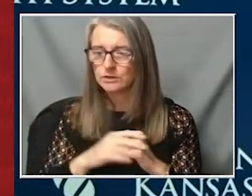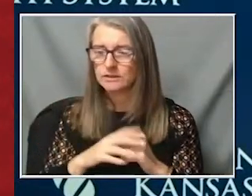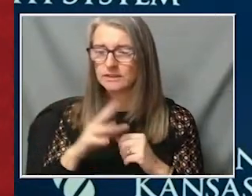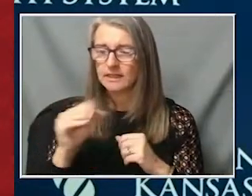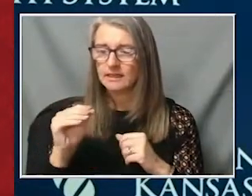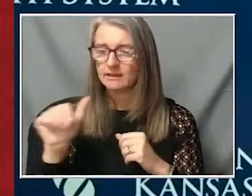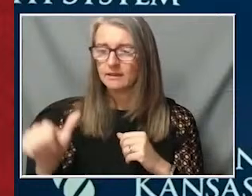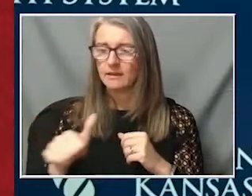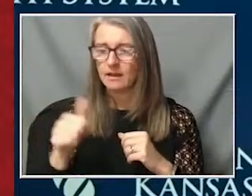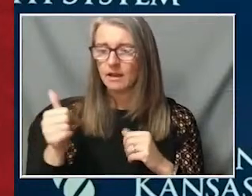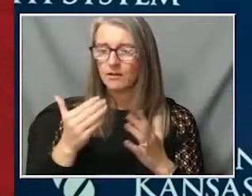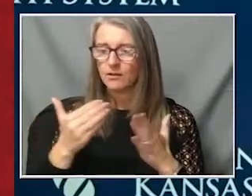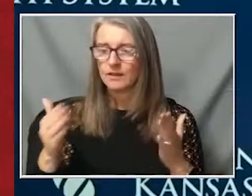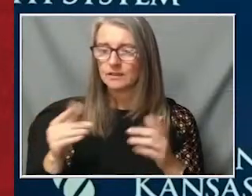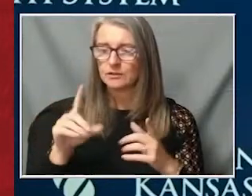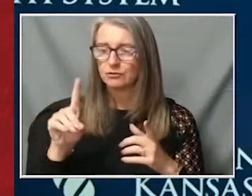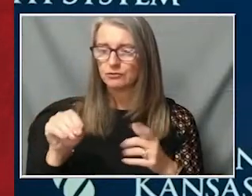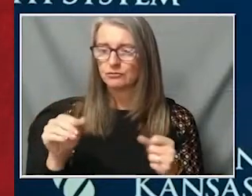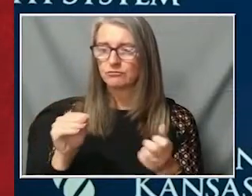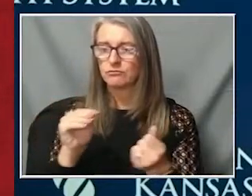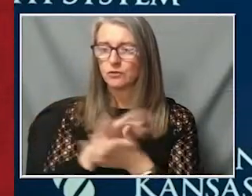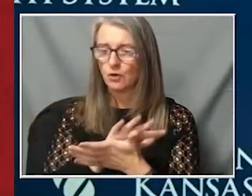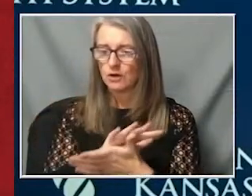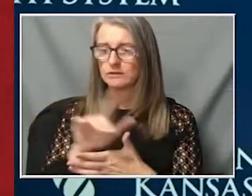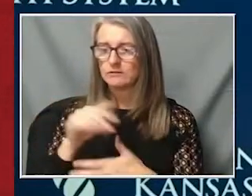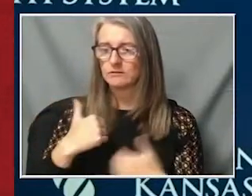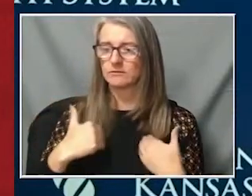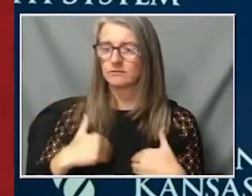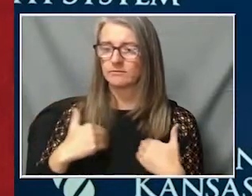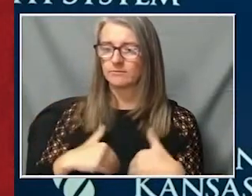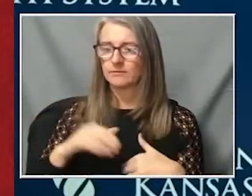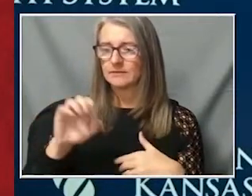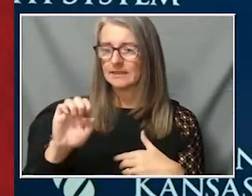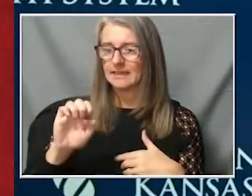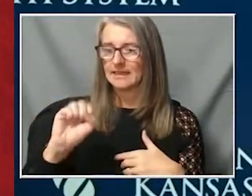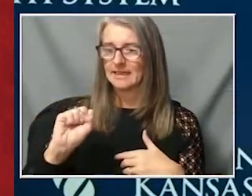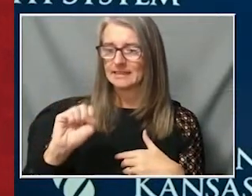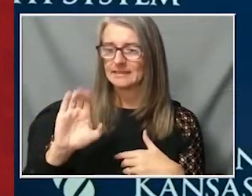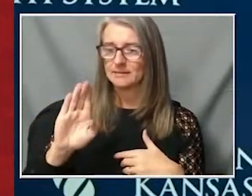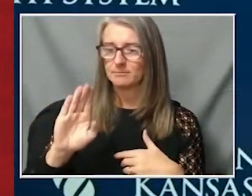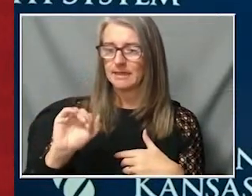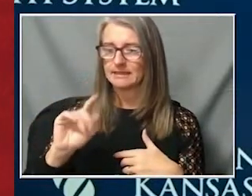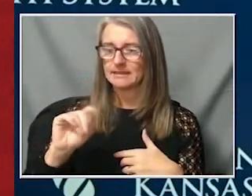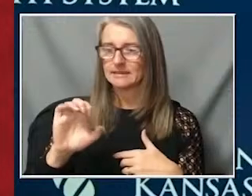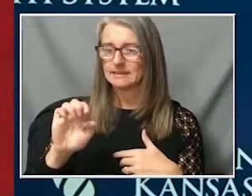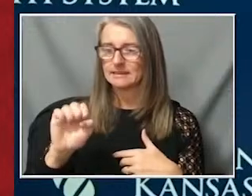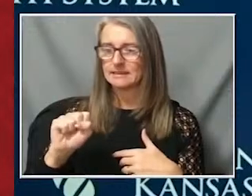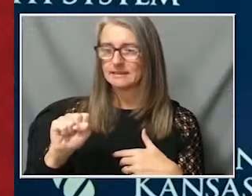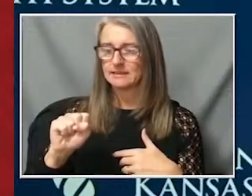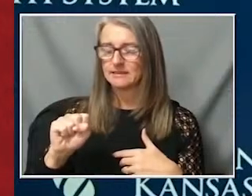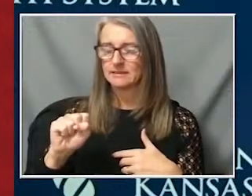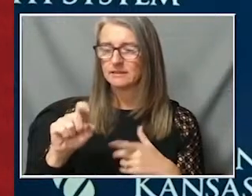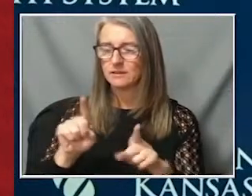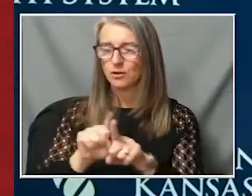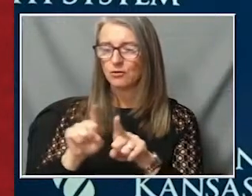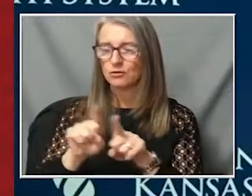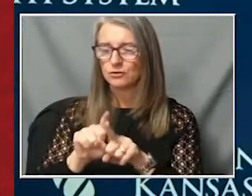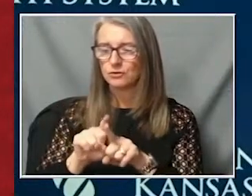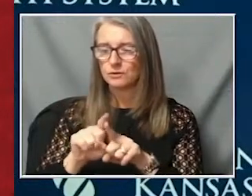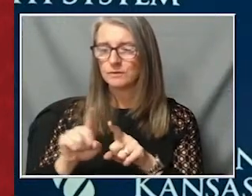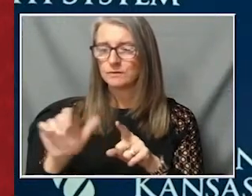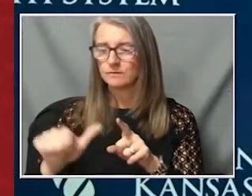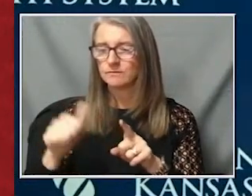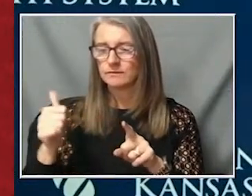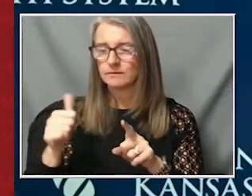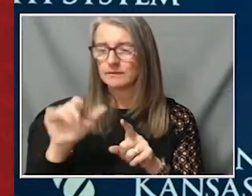other things that do cause lung cancer. Asbestos is one of the well-known causes, but also just things in the air